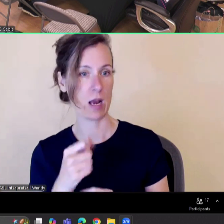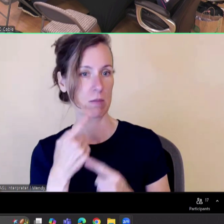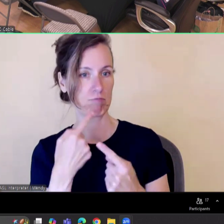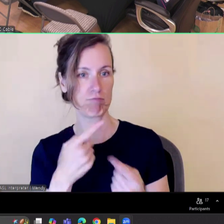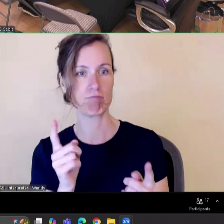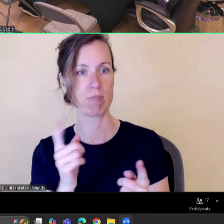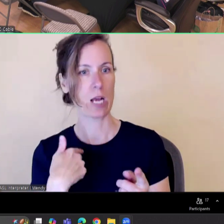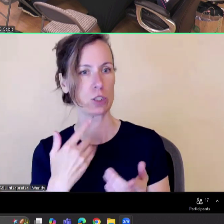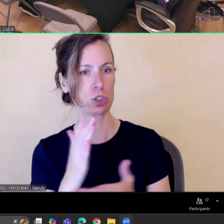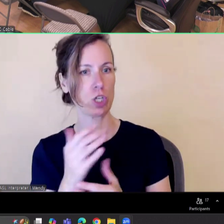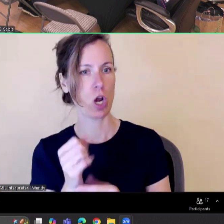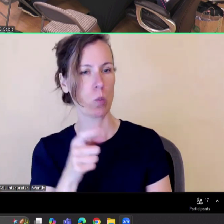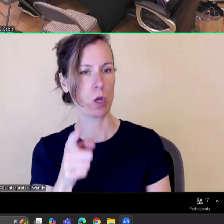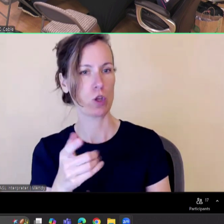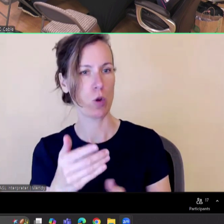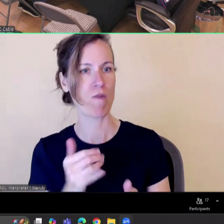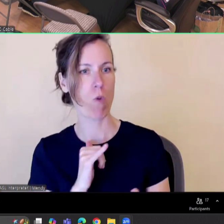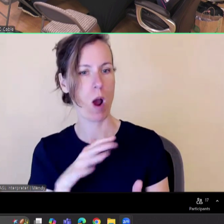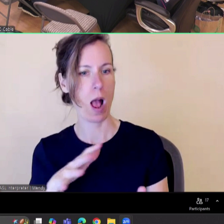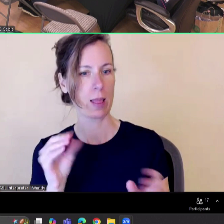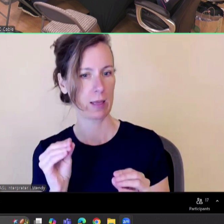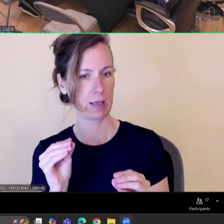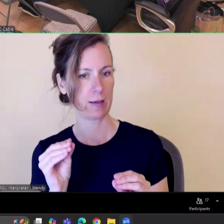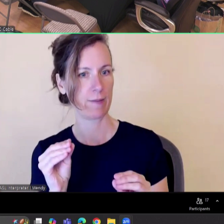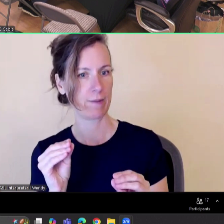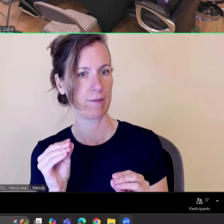out. It's